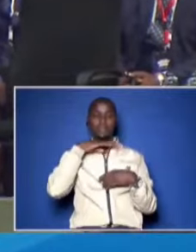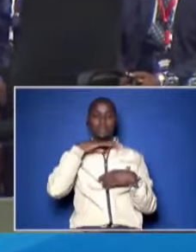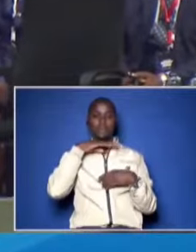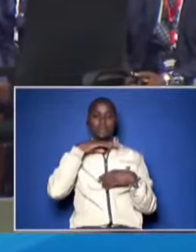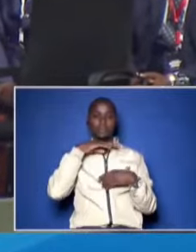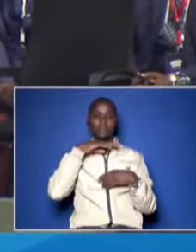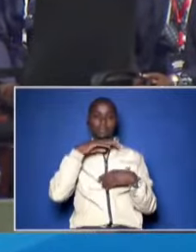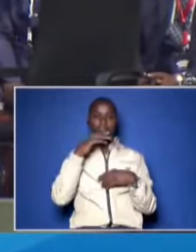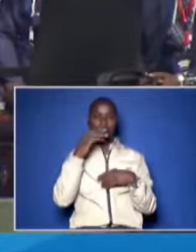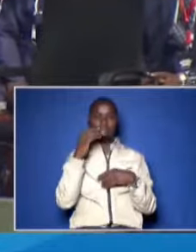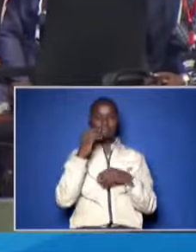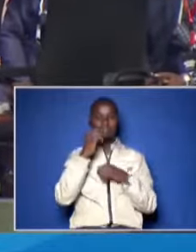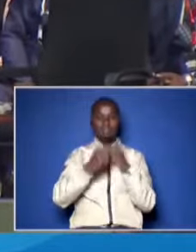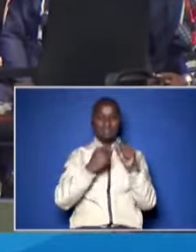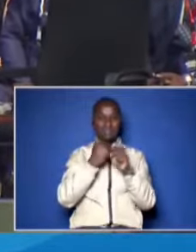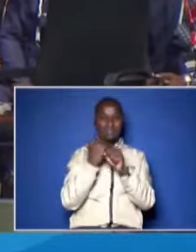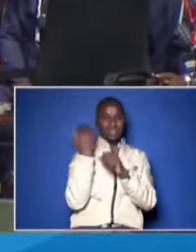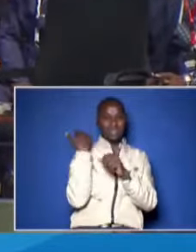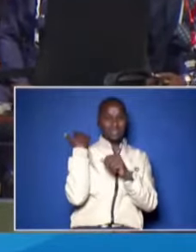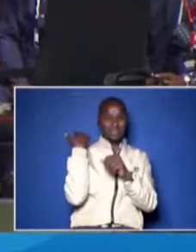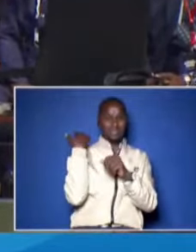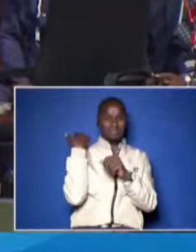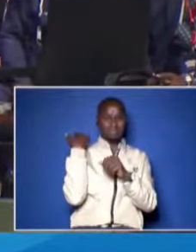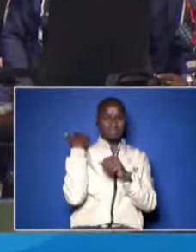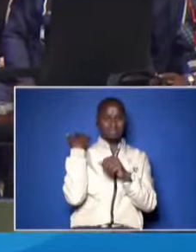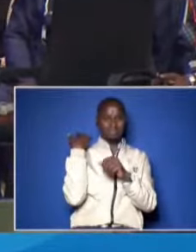ago big great